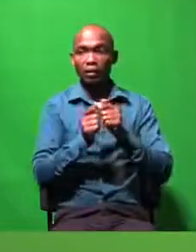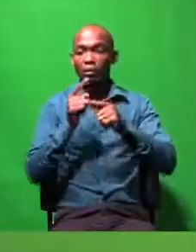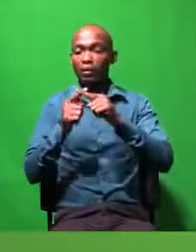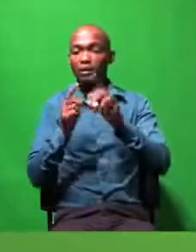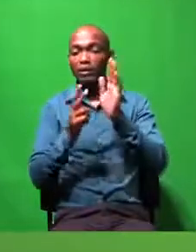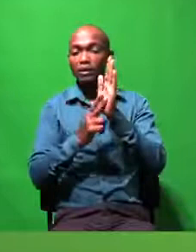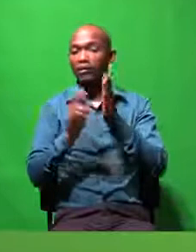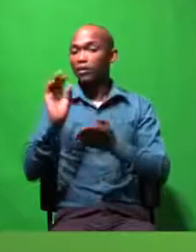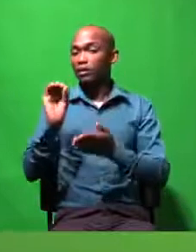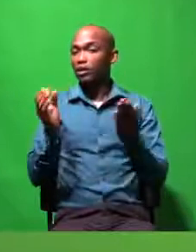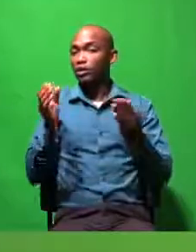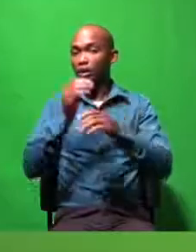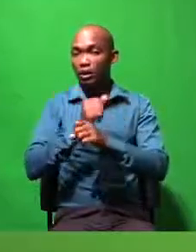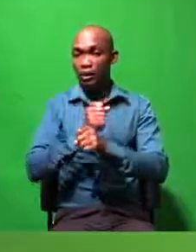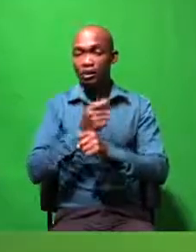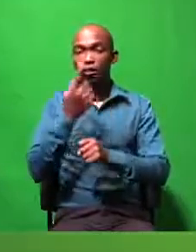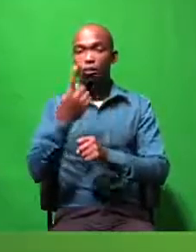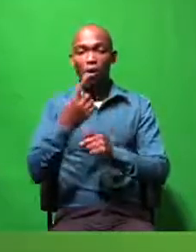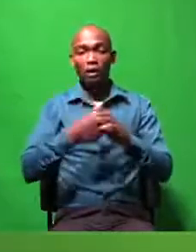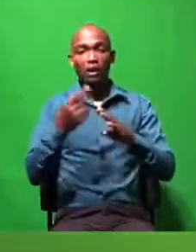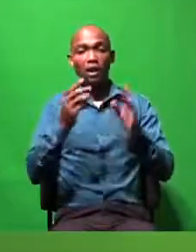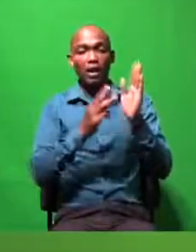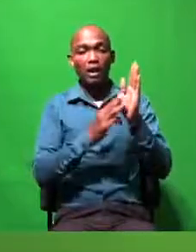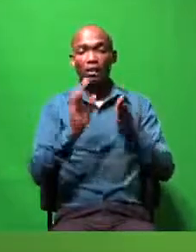is 180 degrees.